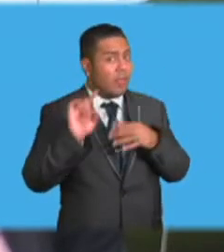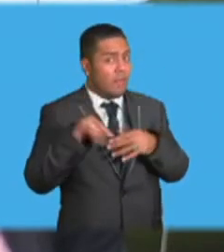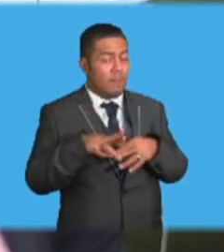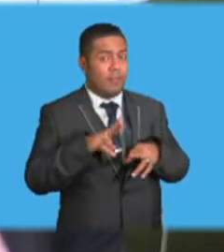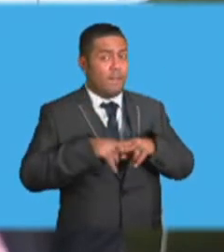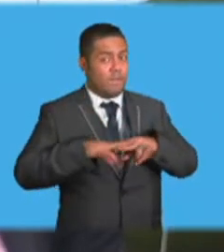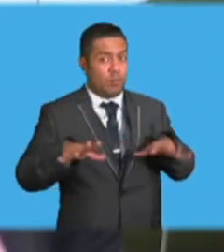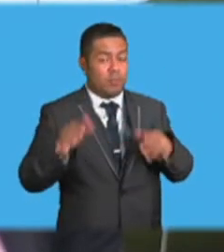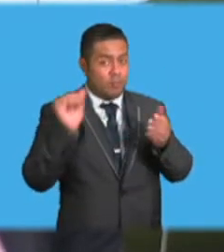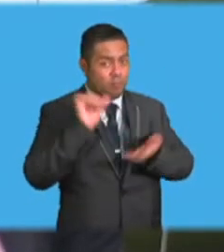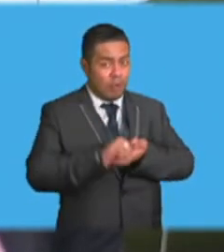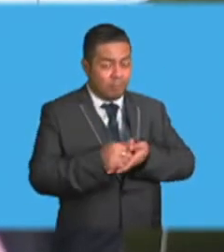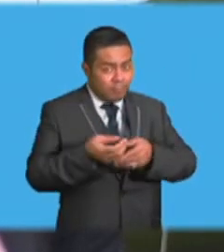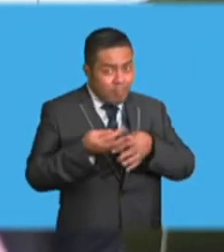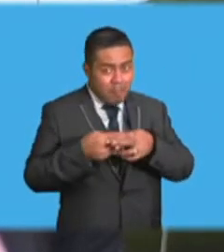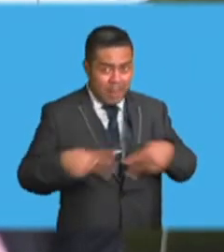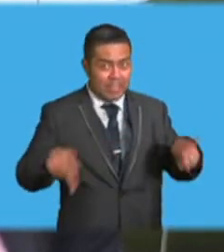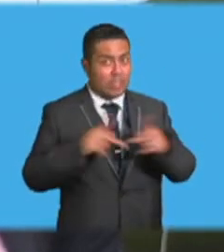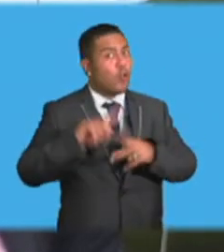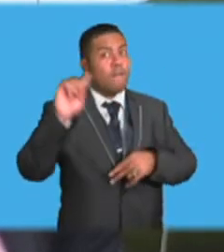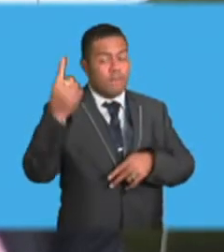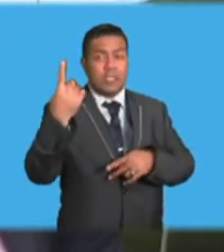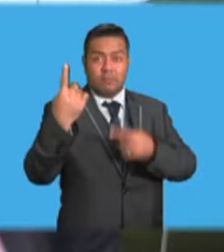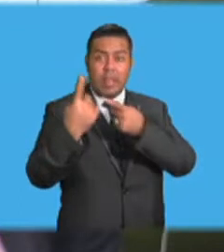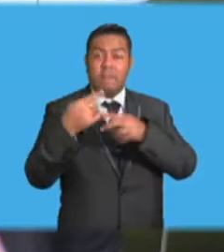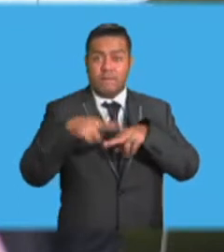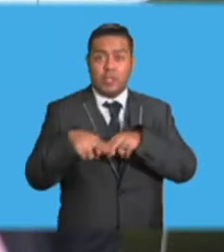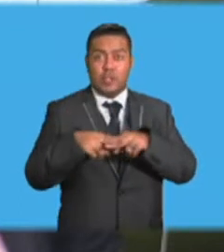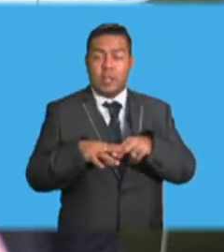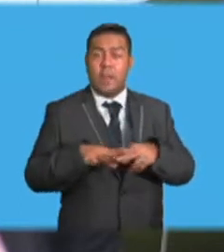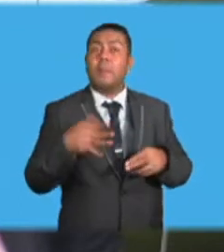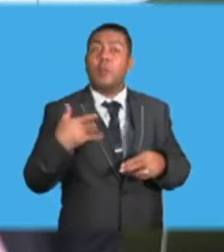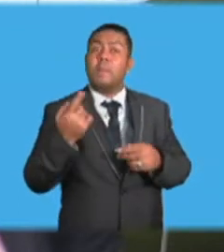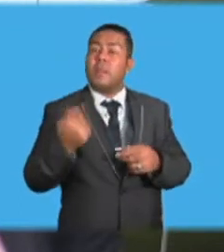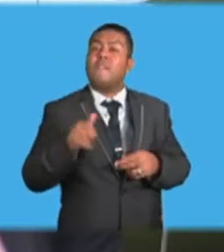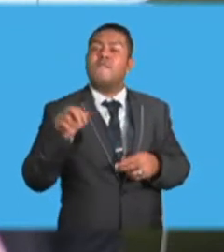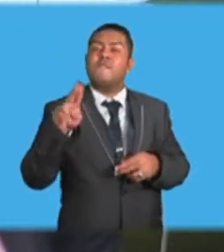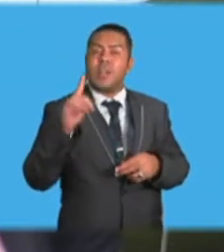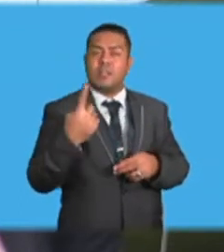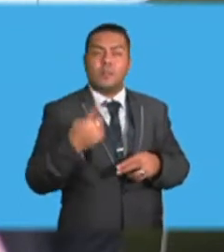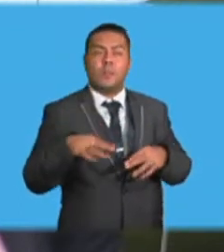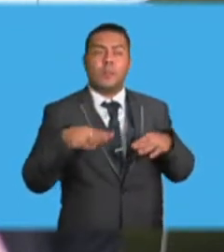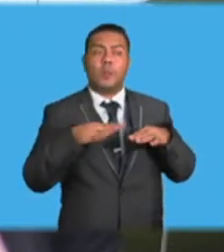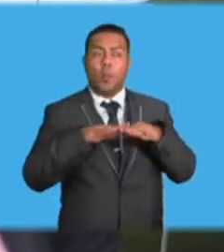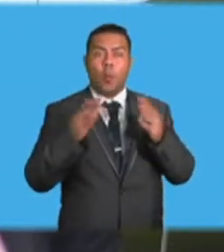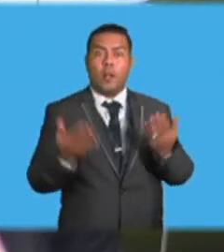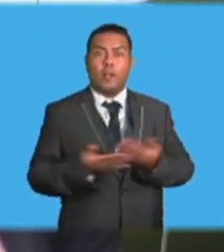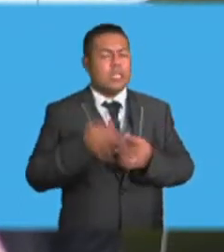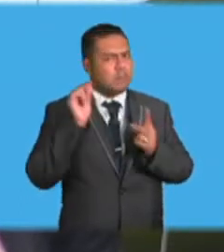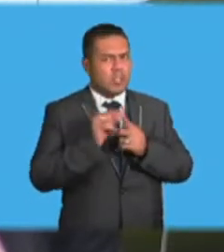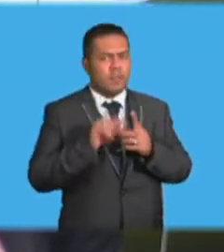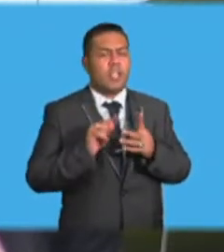Madam Speaker, is not only a first for Fiji, but which may well be the first in the world specifically for this